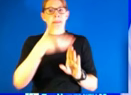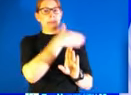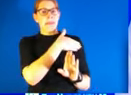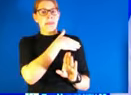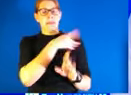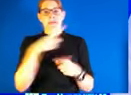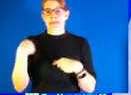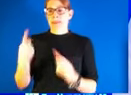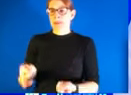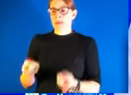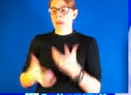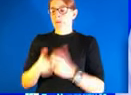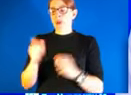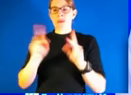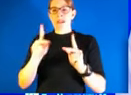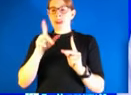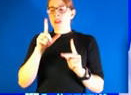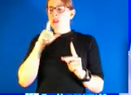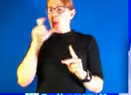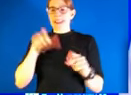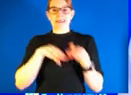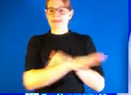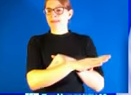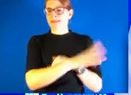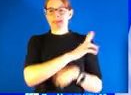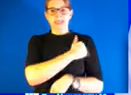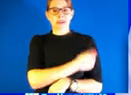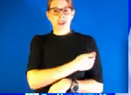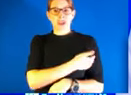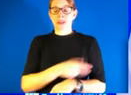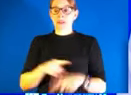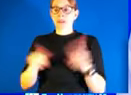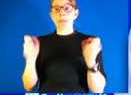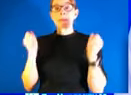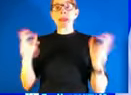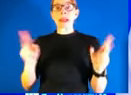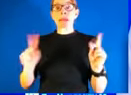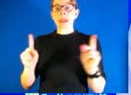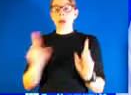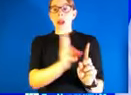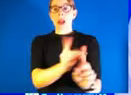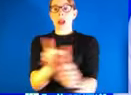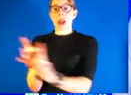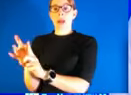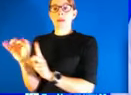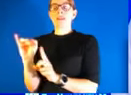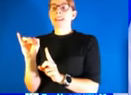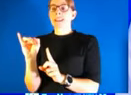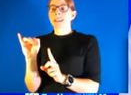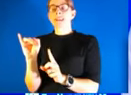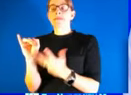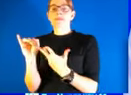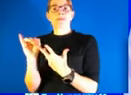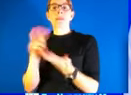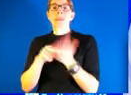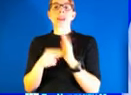people will not need to seek medical care. But when you have so many people infected, even that smaller percentage